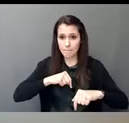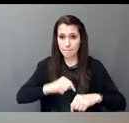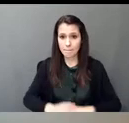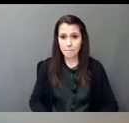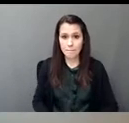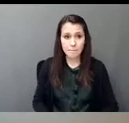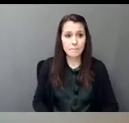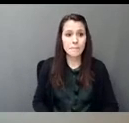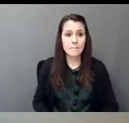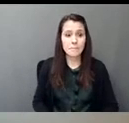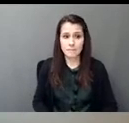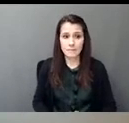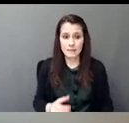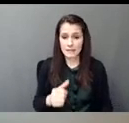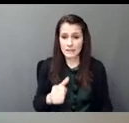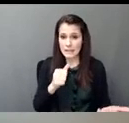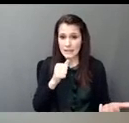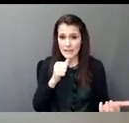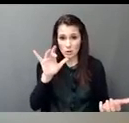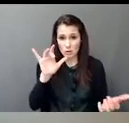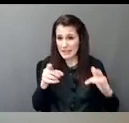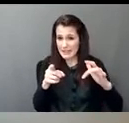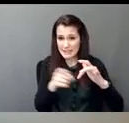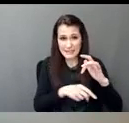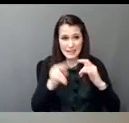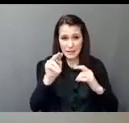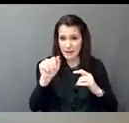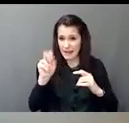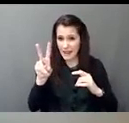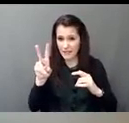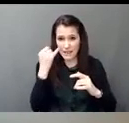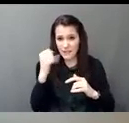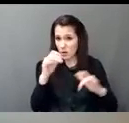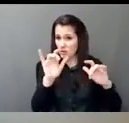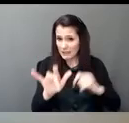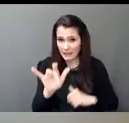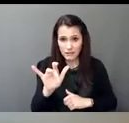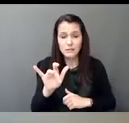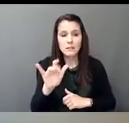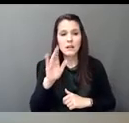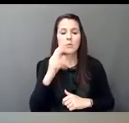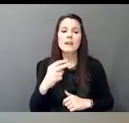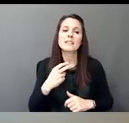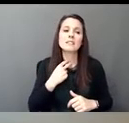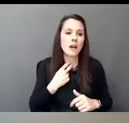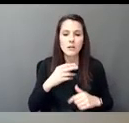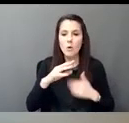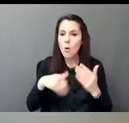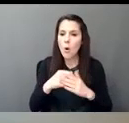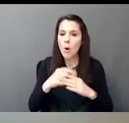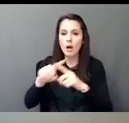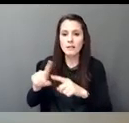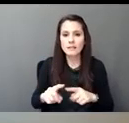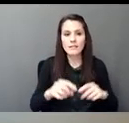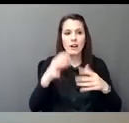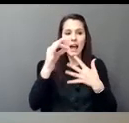and I don't hit the skip nav link, then I get stuck in all the different navigations that are available up at the top. My